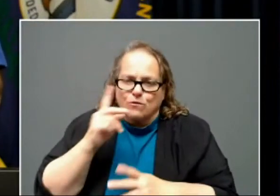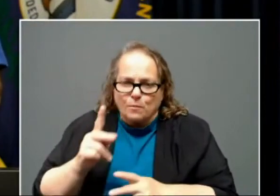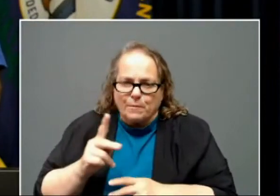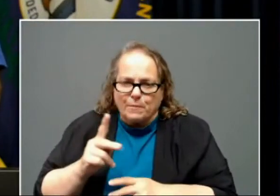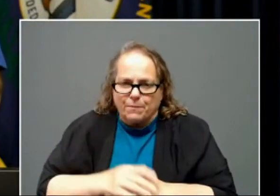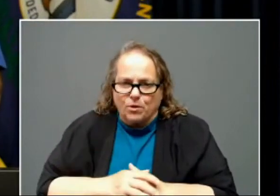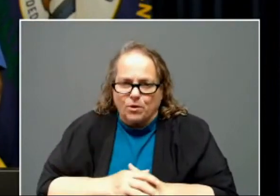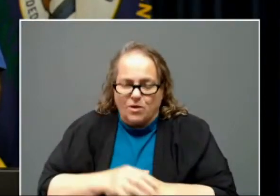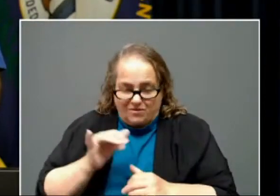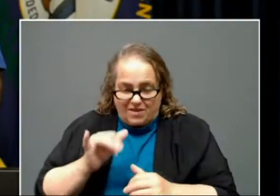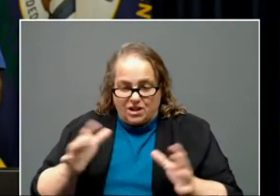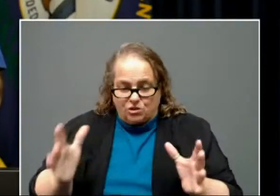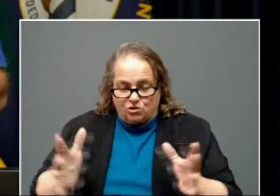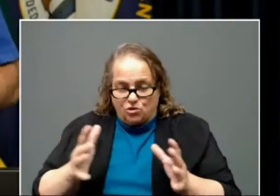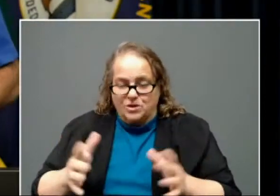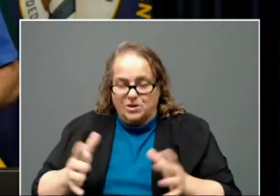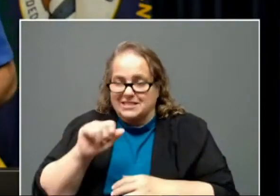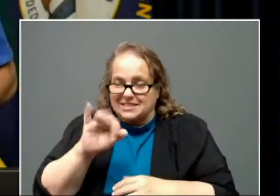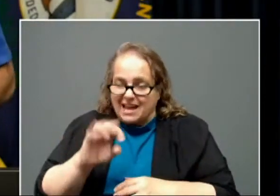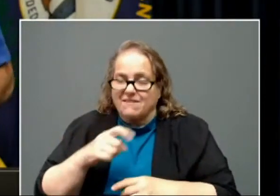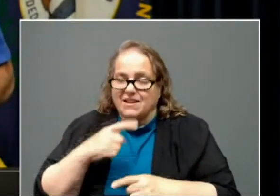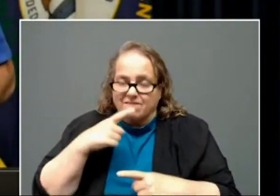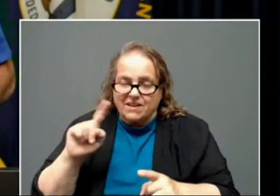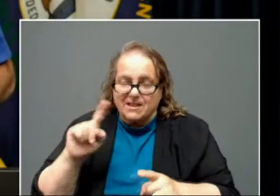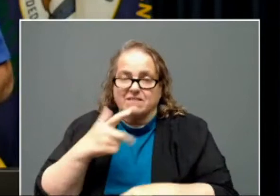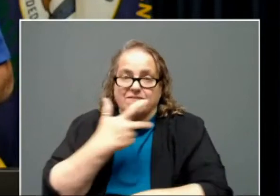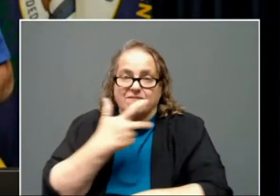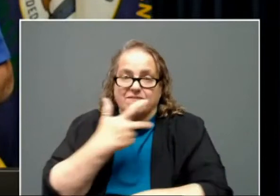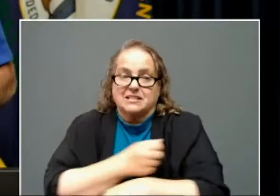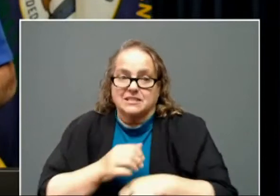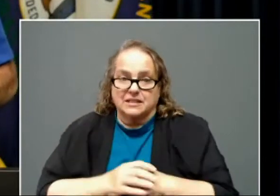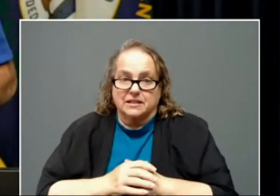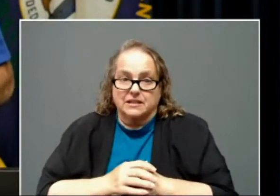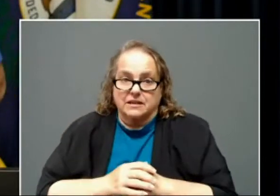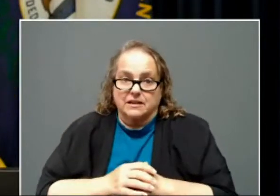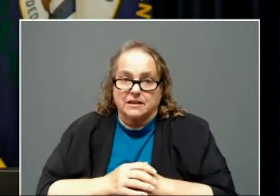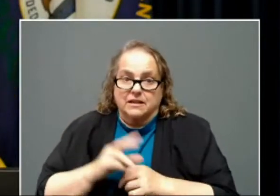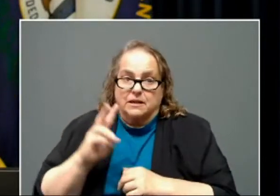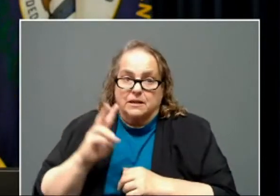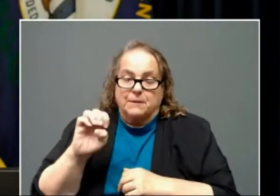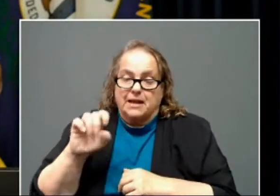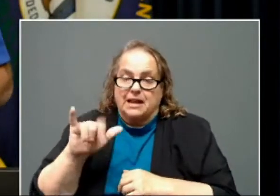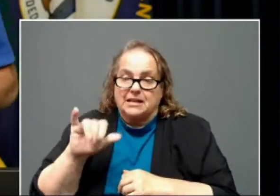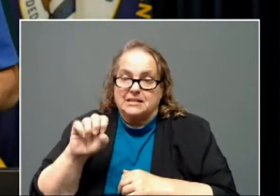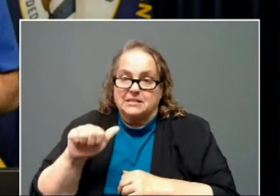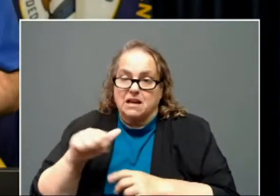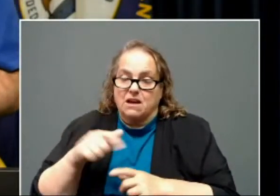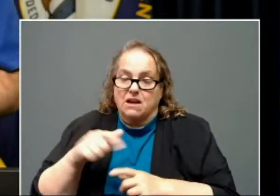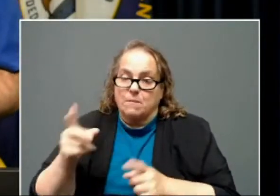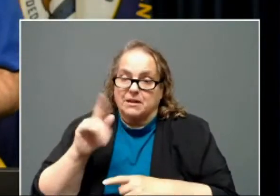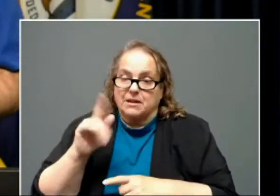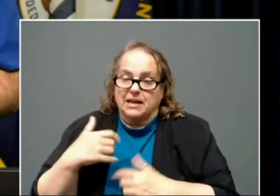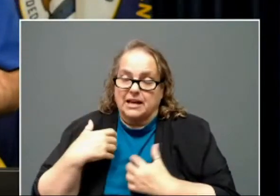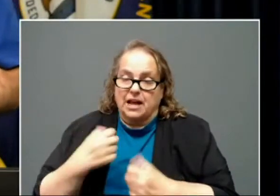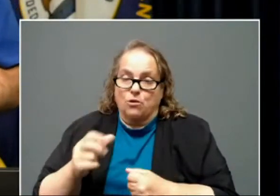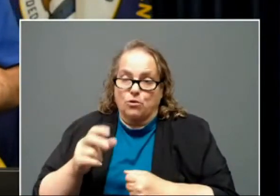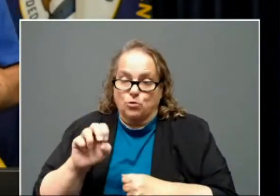encouraging these safe and effective vaccines. Melissa Patrick, Kentucky Health News.